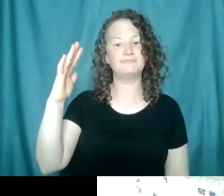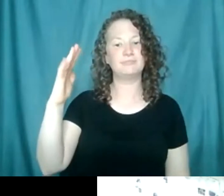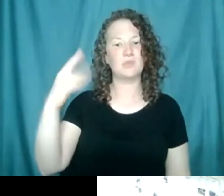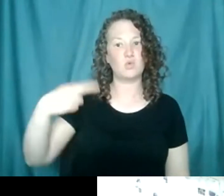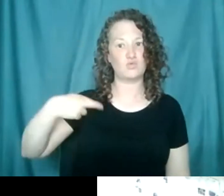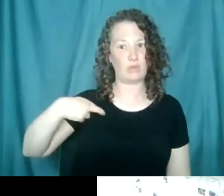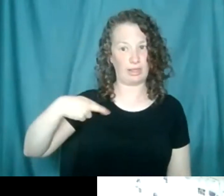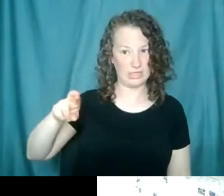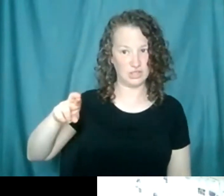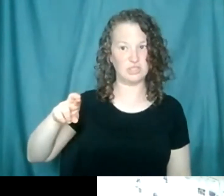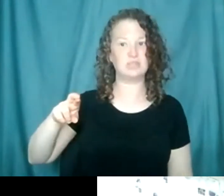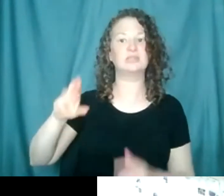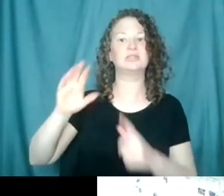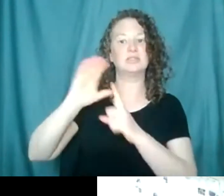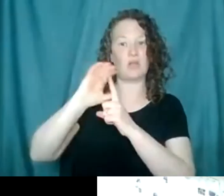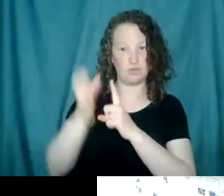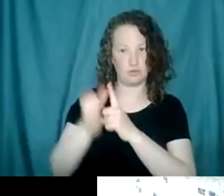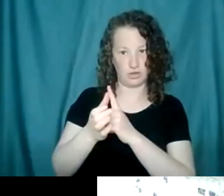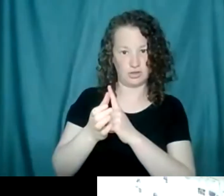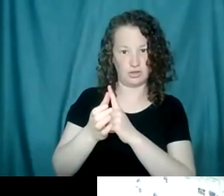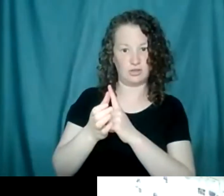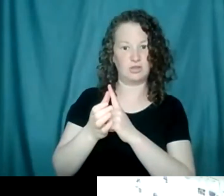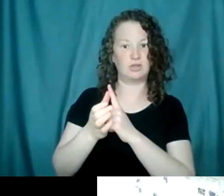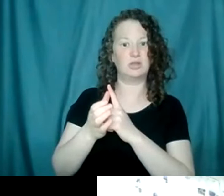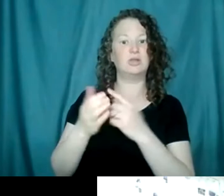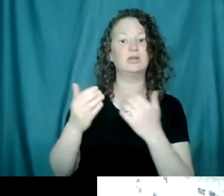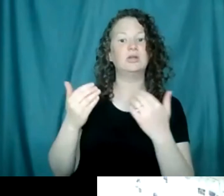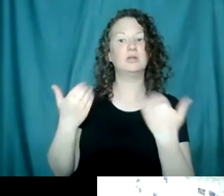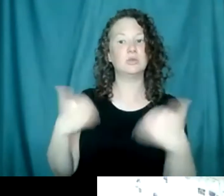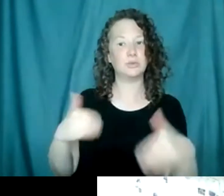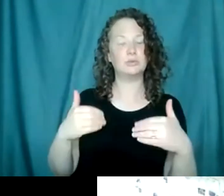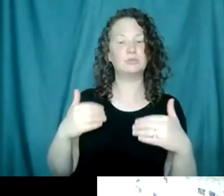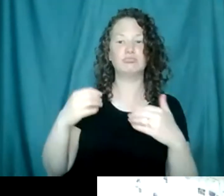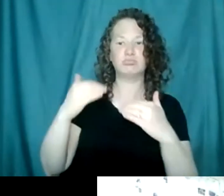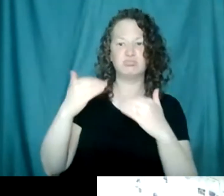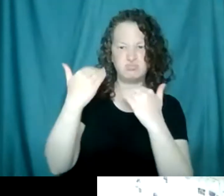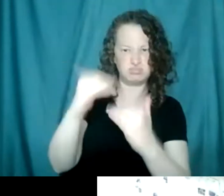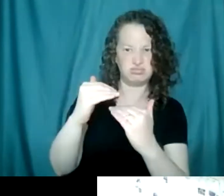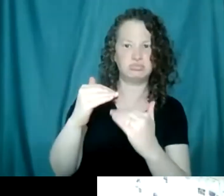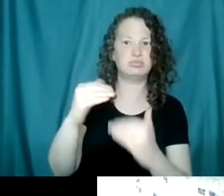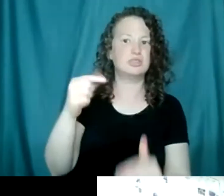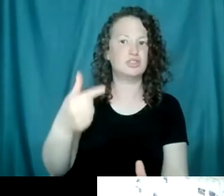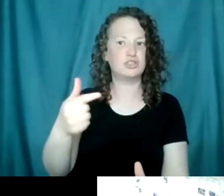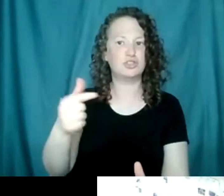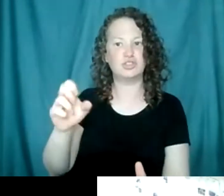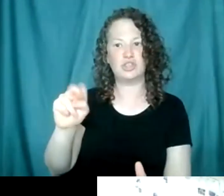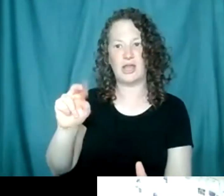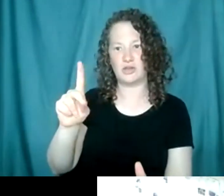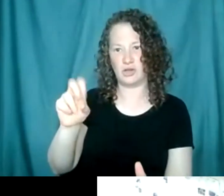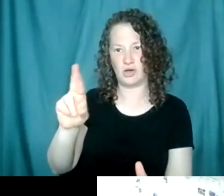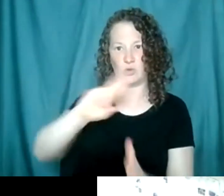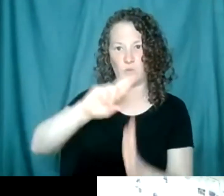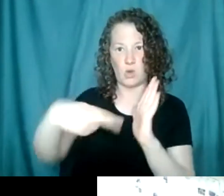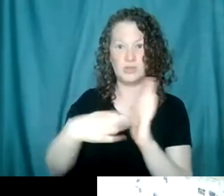religious culture that had some very fundamental gender roles. So while my brothers were